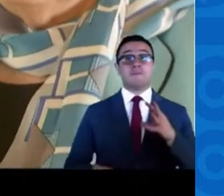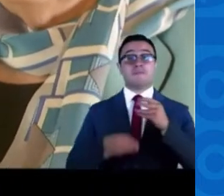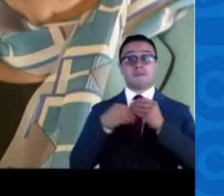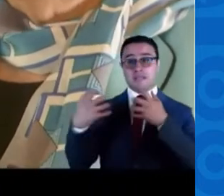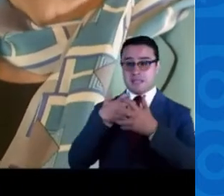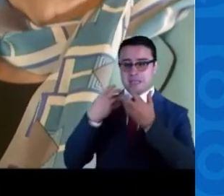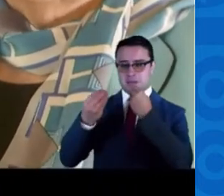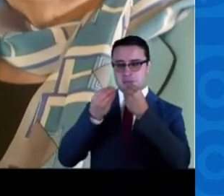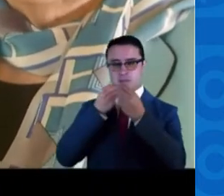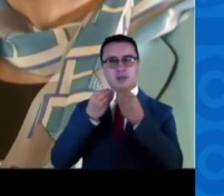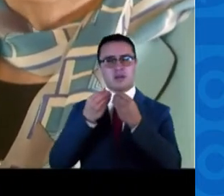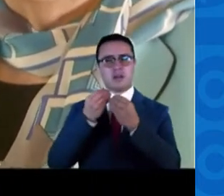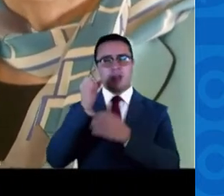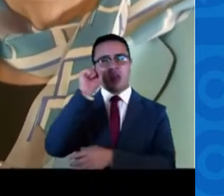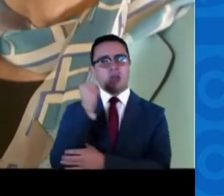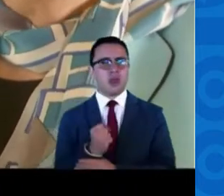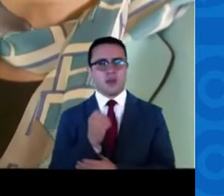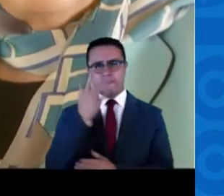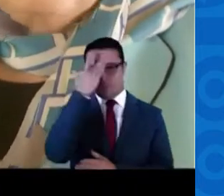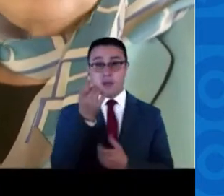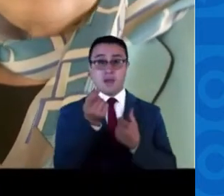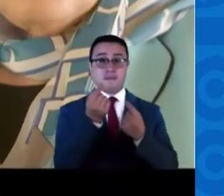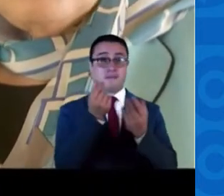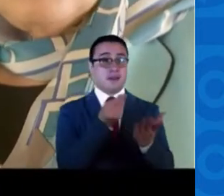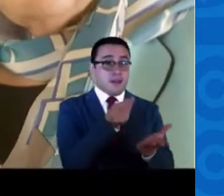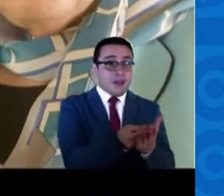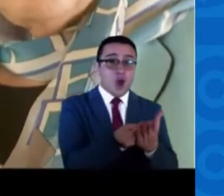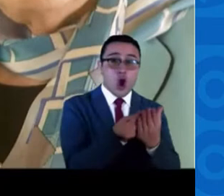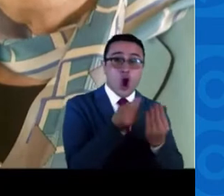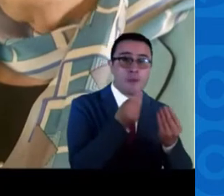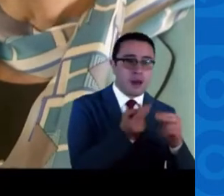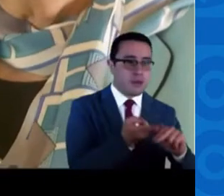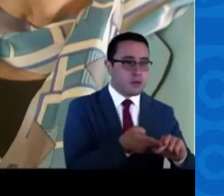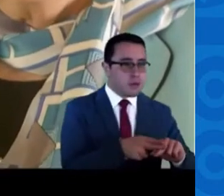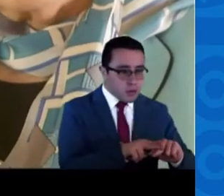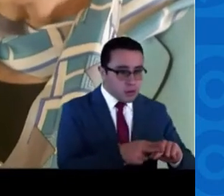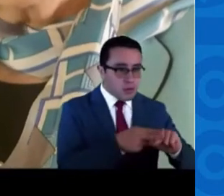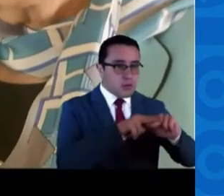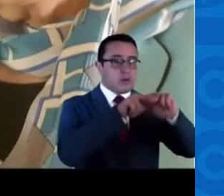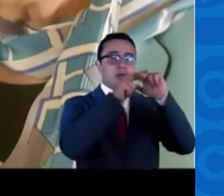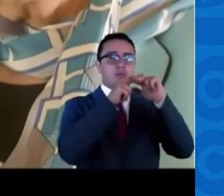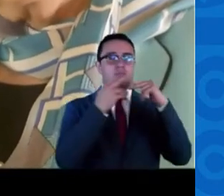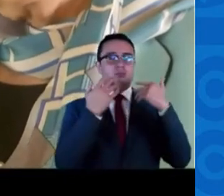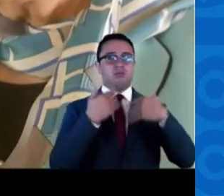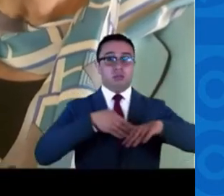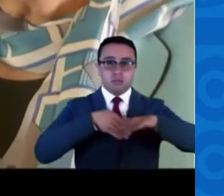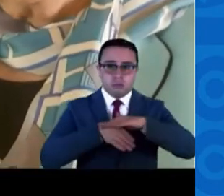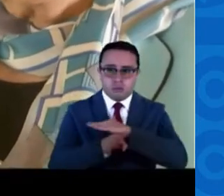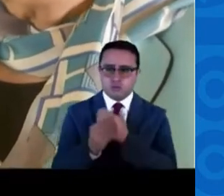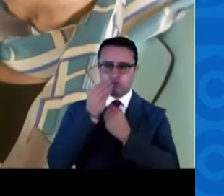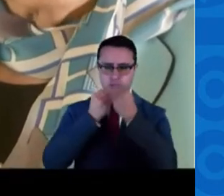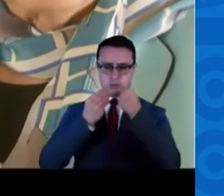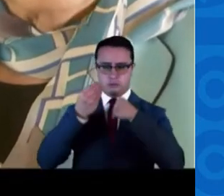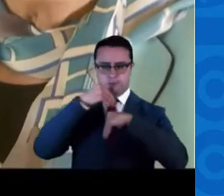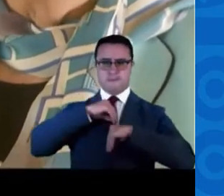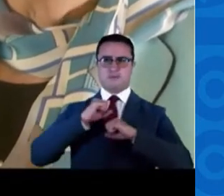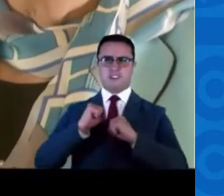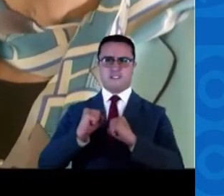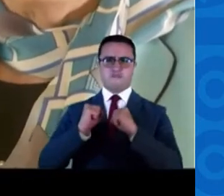is a system that is in crisis due to the increase in the price of food and the